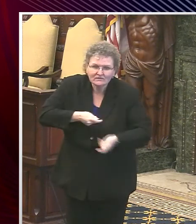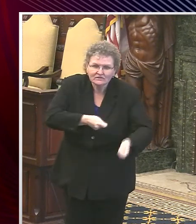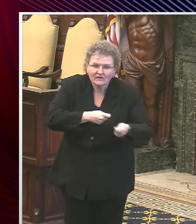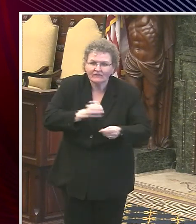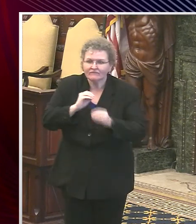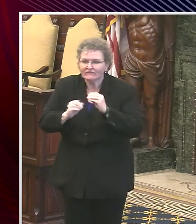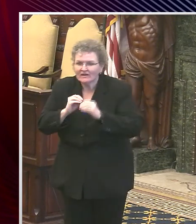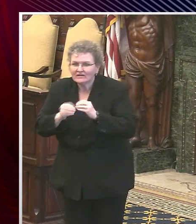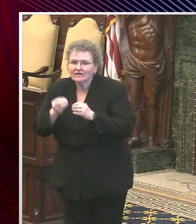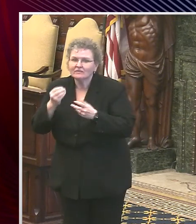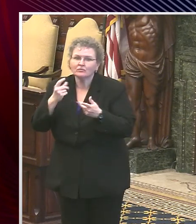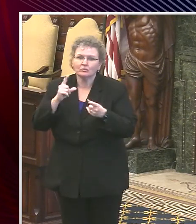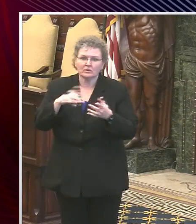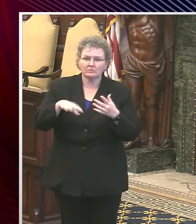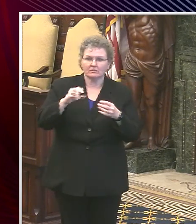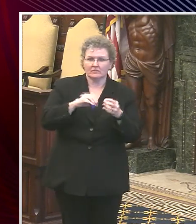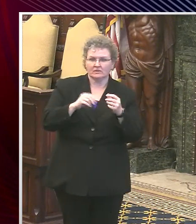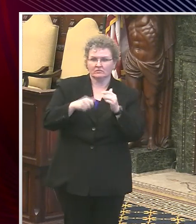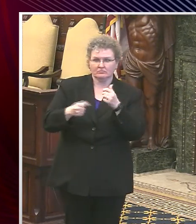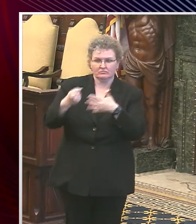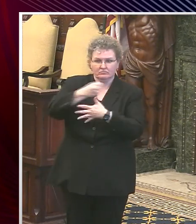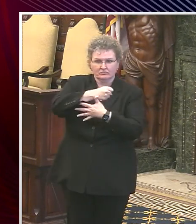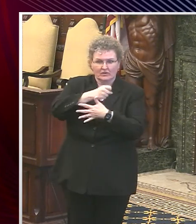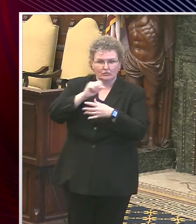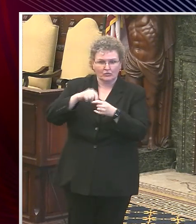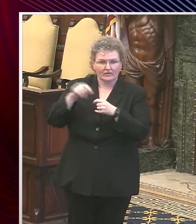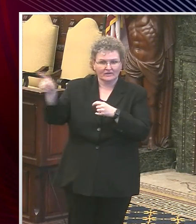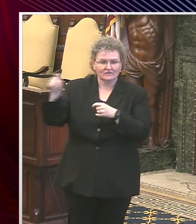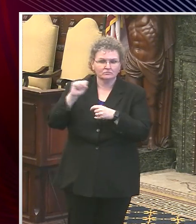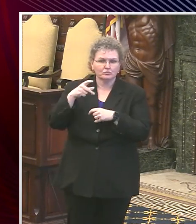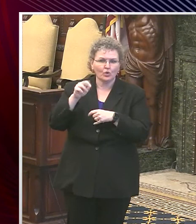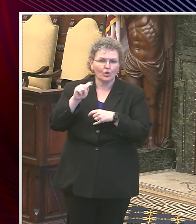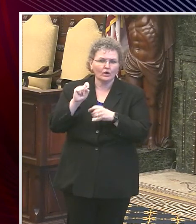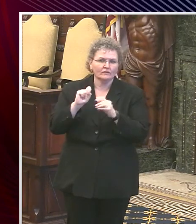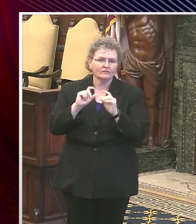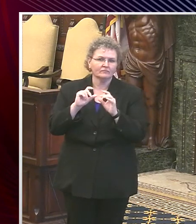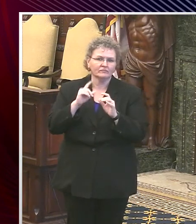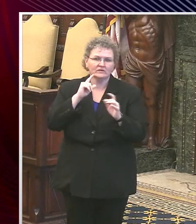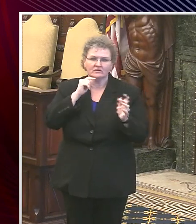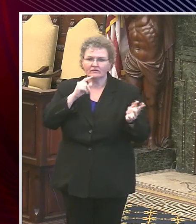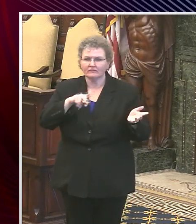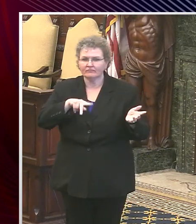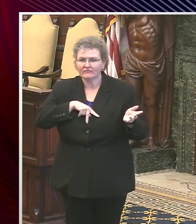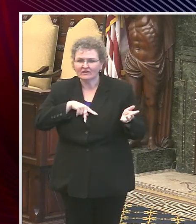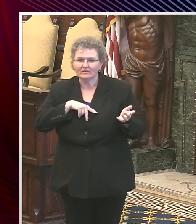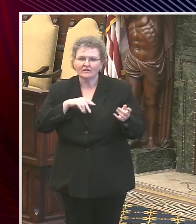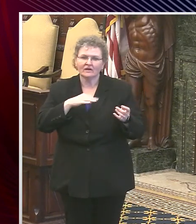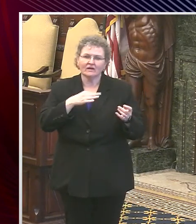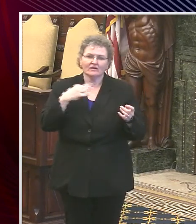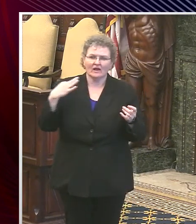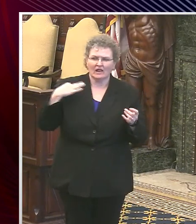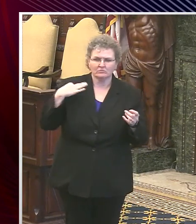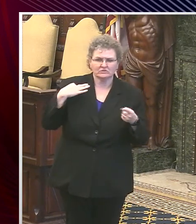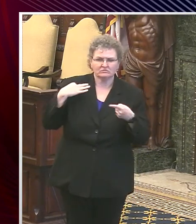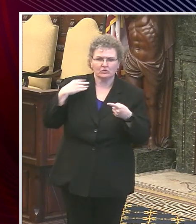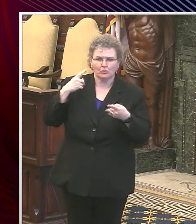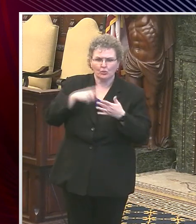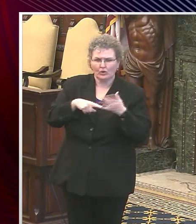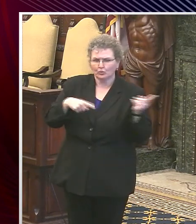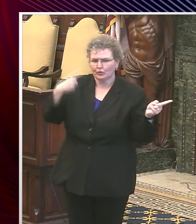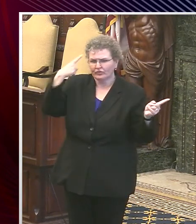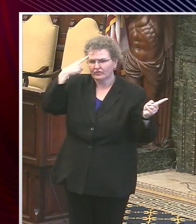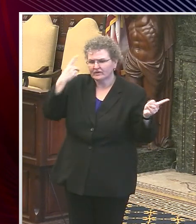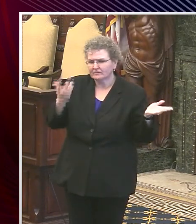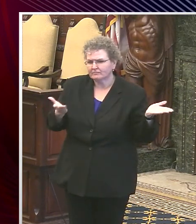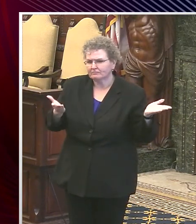group 1C, so they wouldn't yet be eligible. Has there been any thought given to that? We